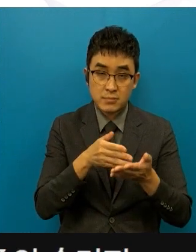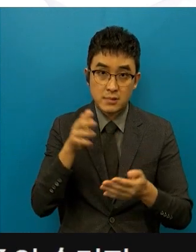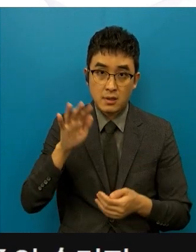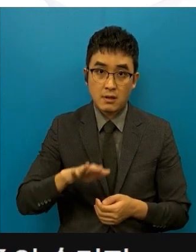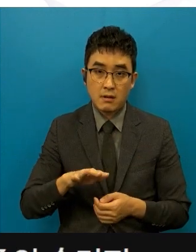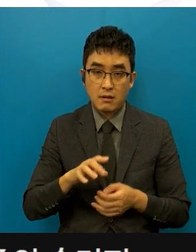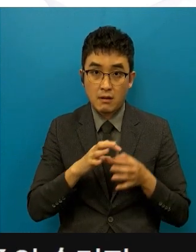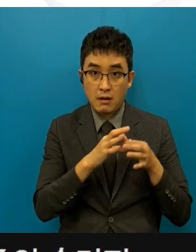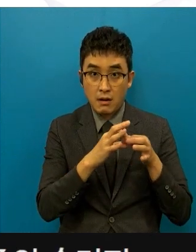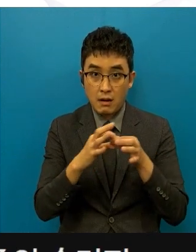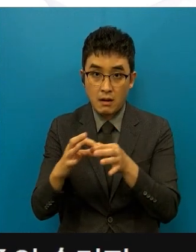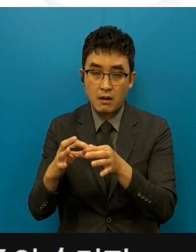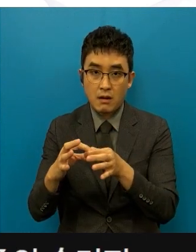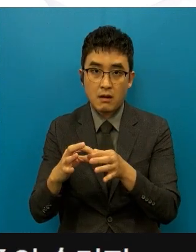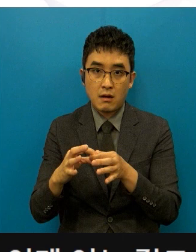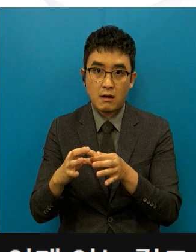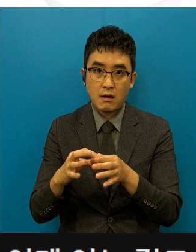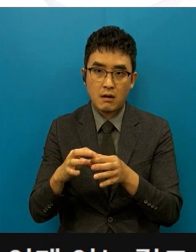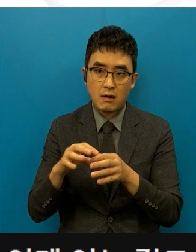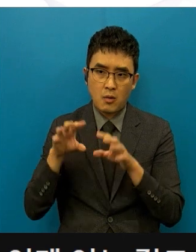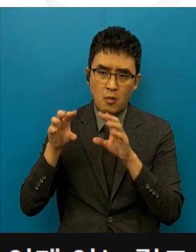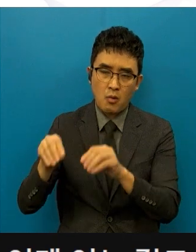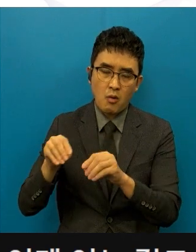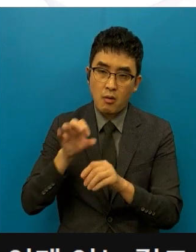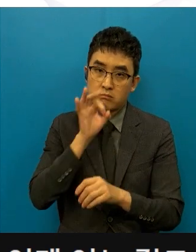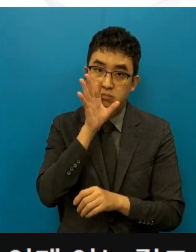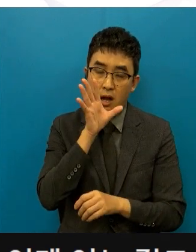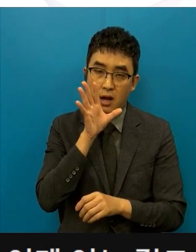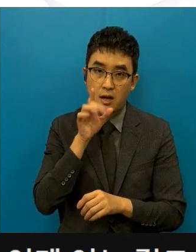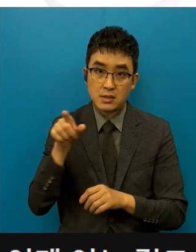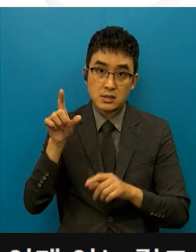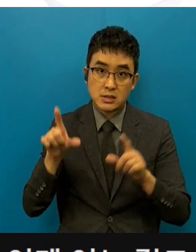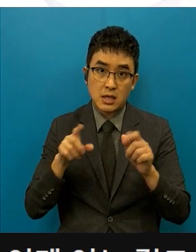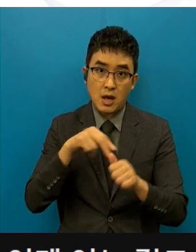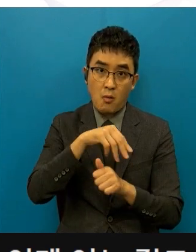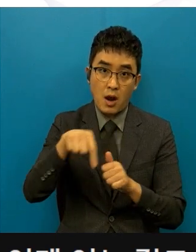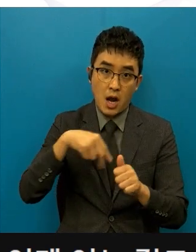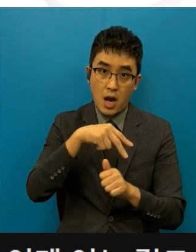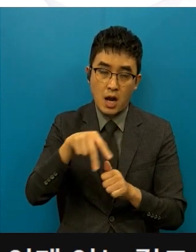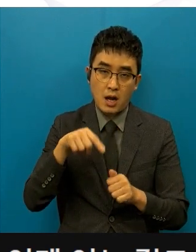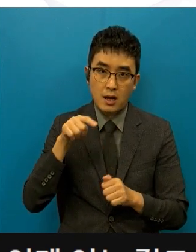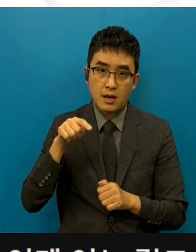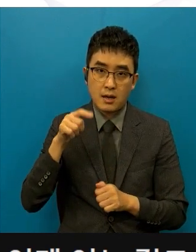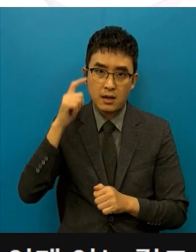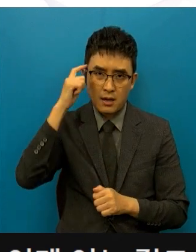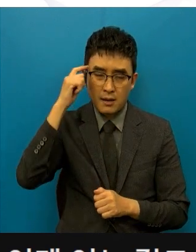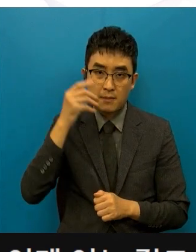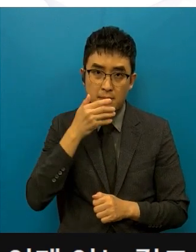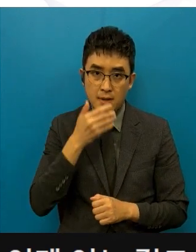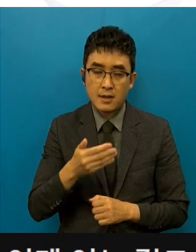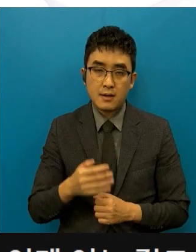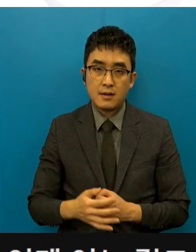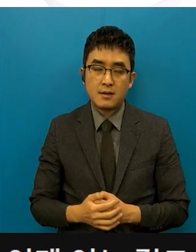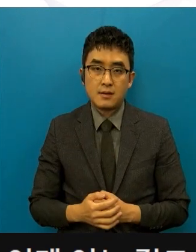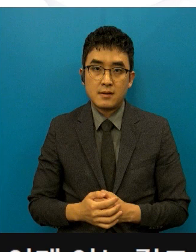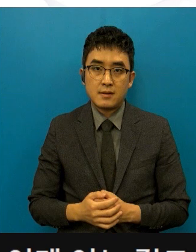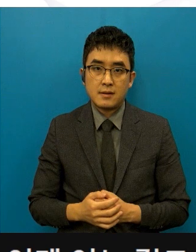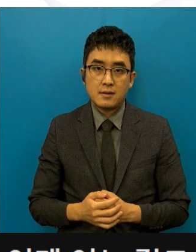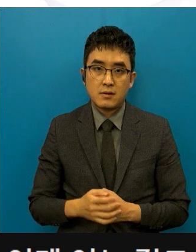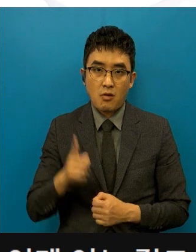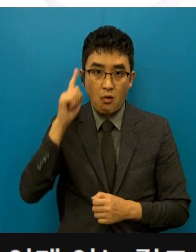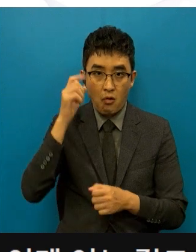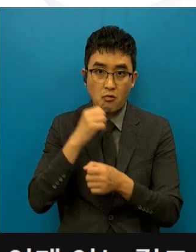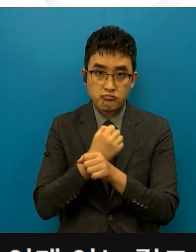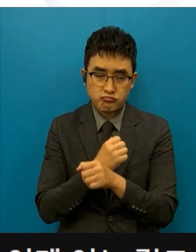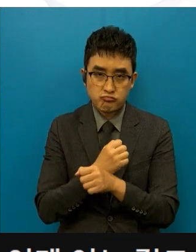much into detail about this, but the practice in the Netherlands, and especially in Belgium, I might say,